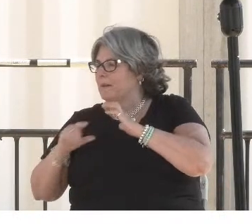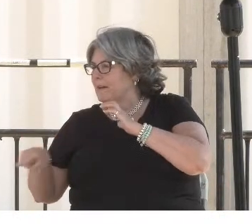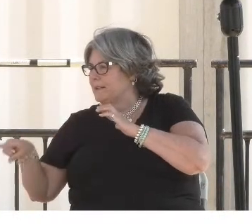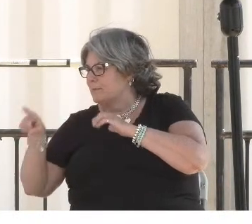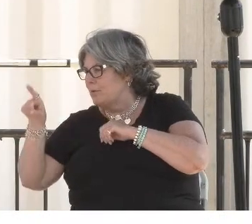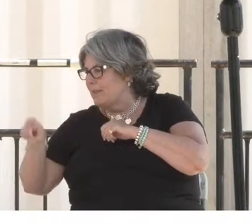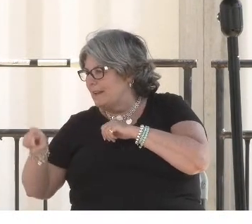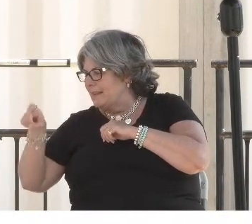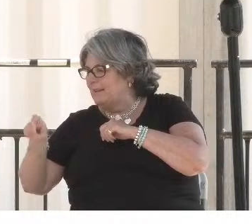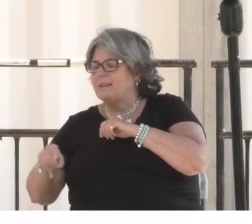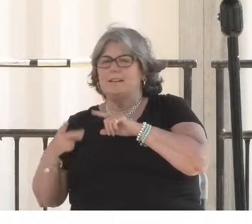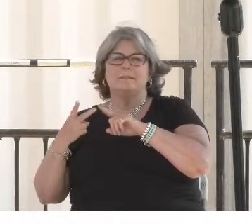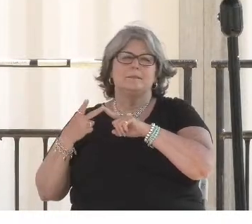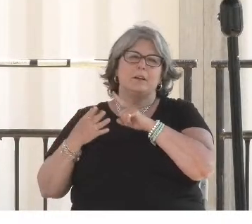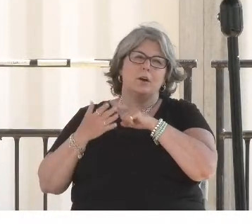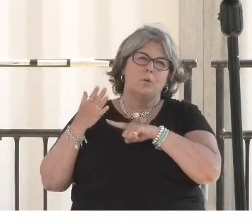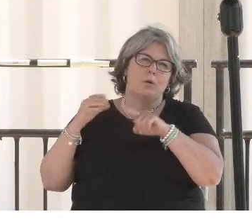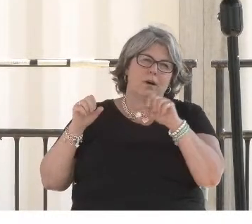needs, what the